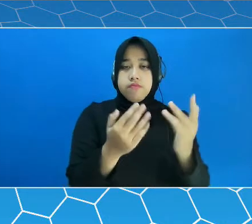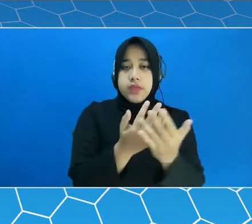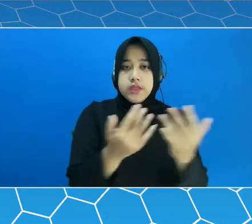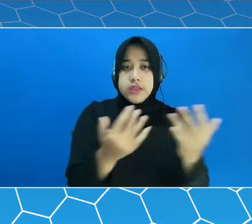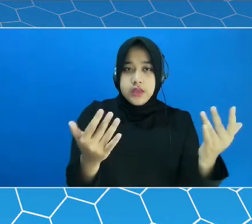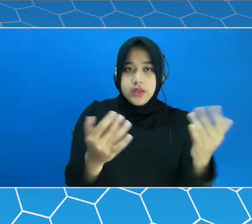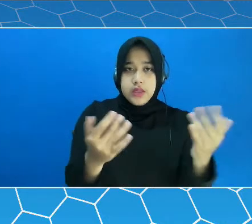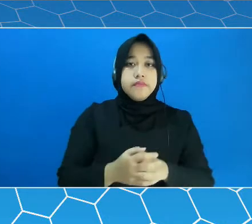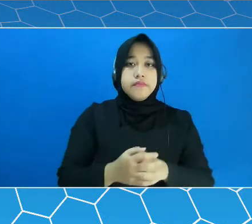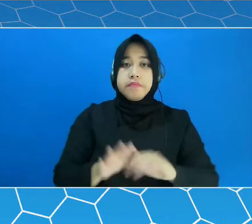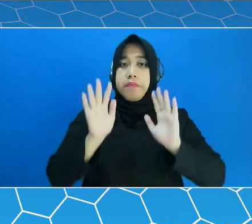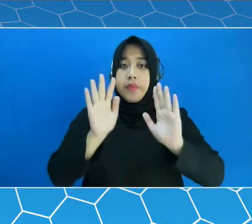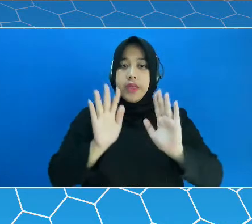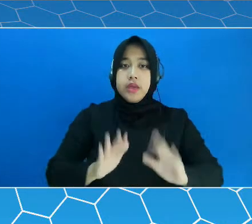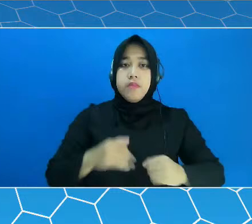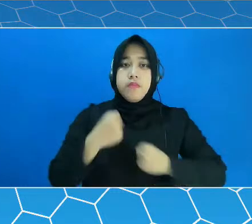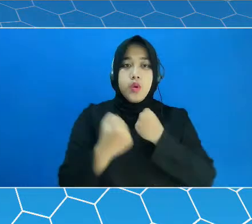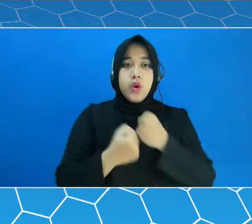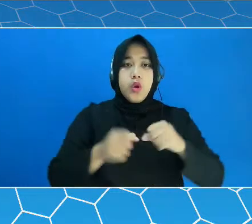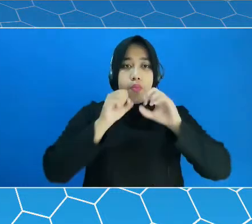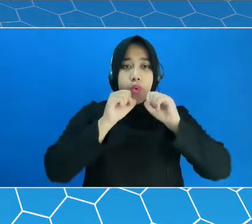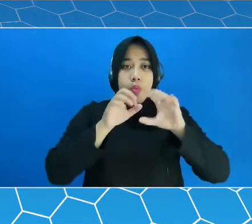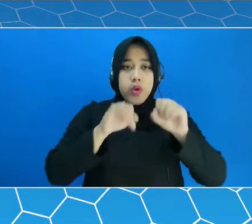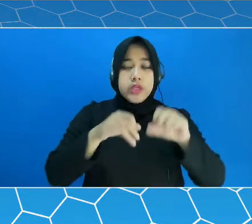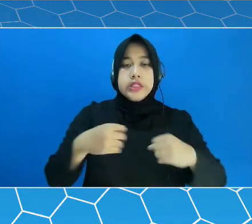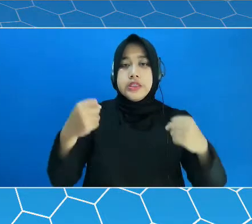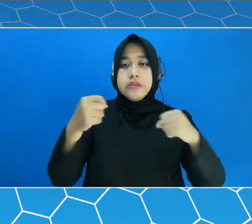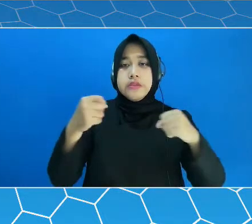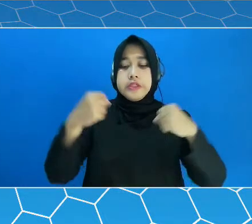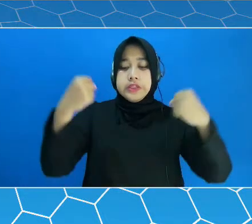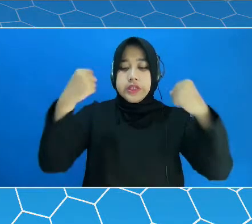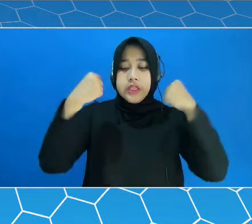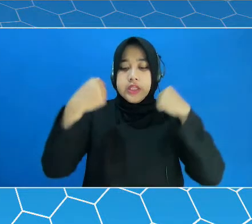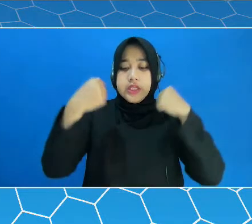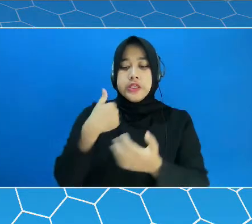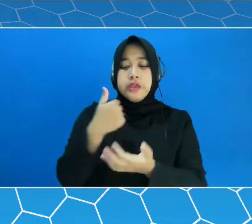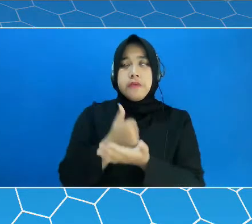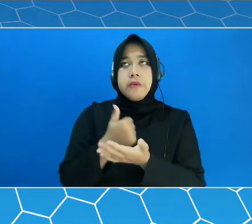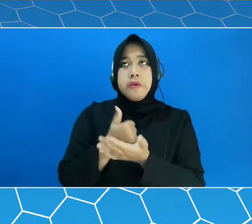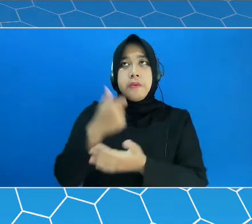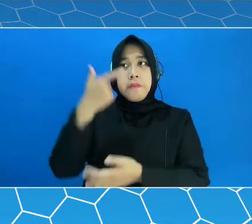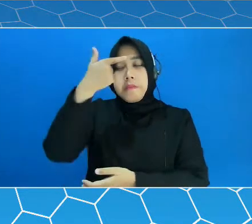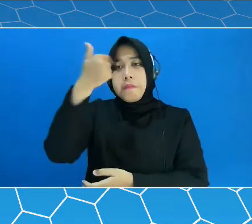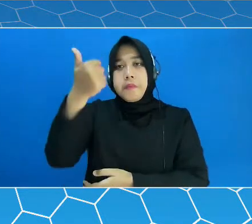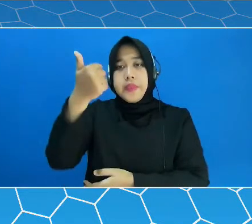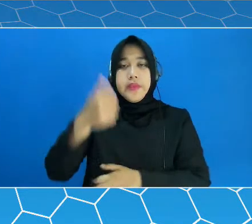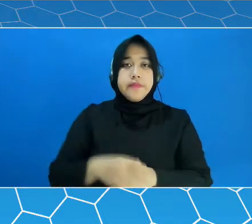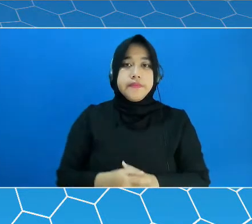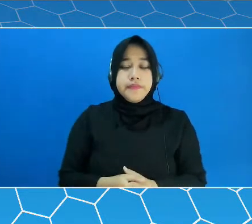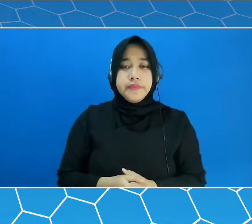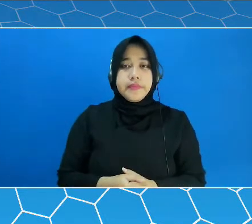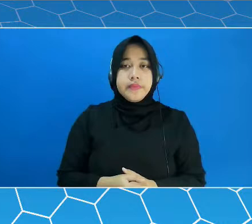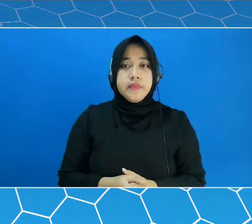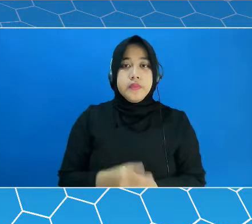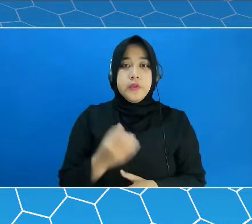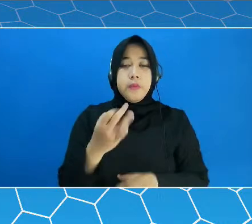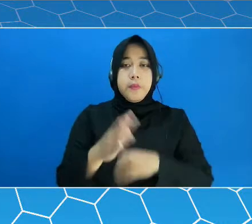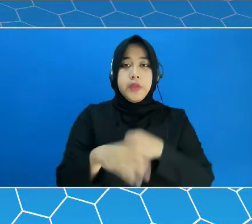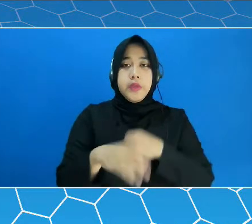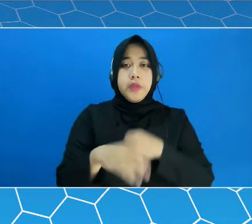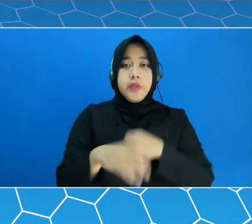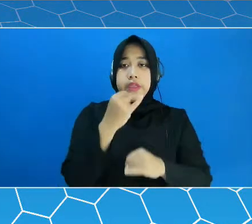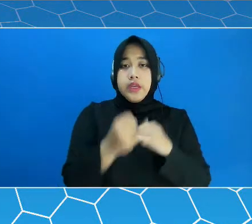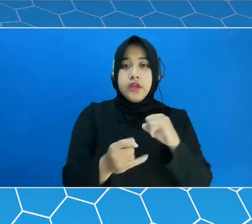health promotion. I think that's very important. And I think over the last 2 years during this period of COVID, the NGOs and societies